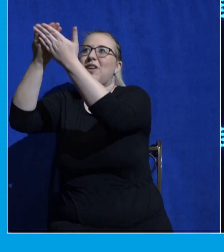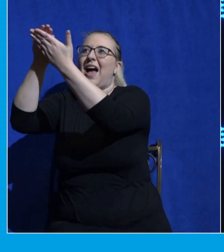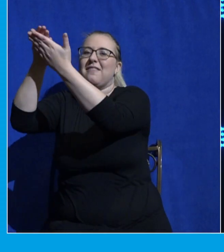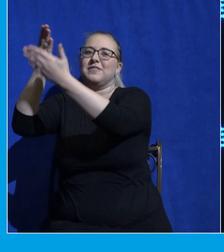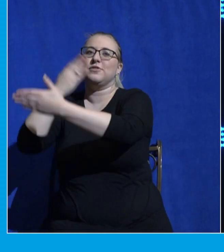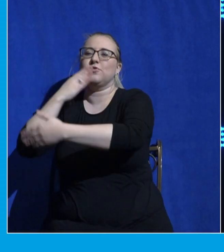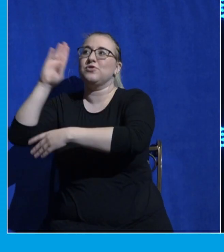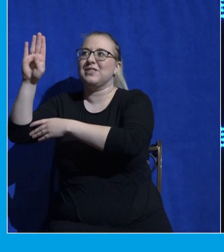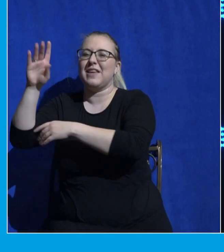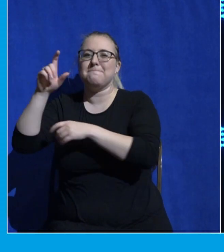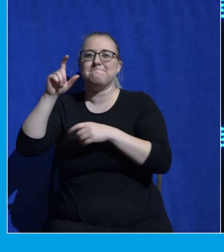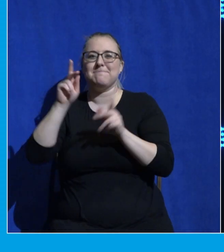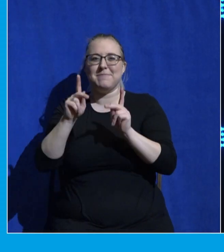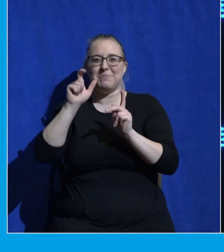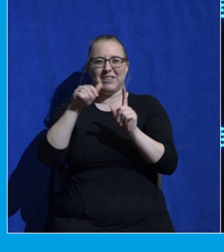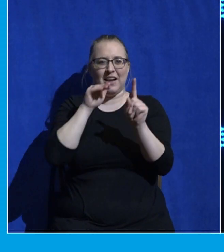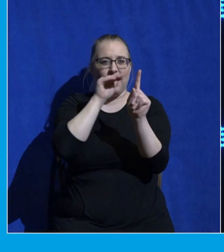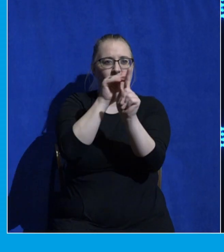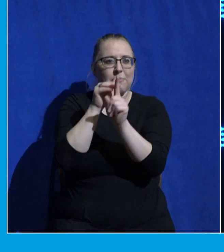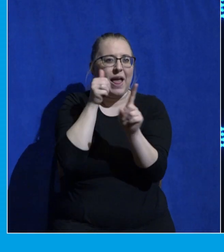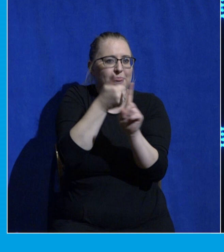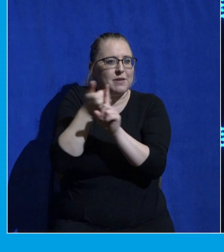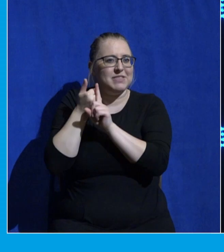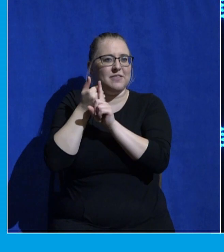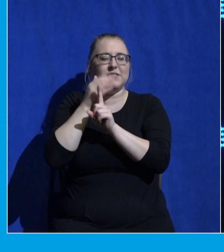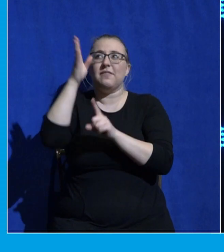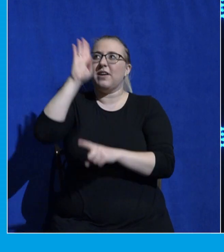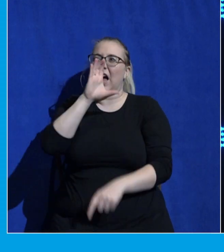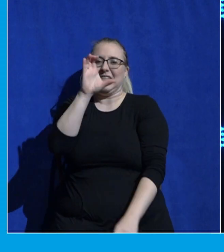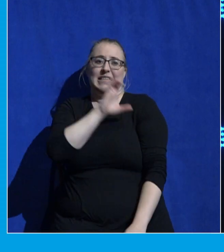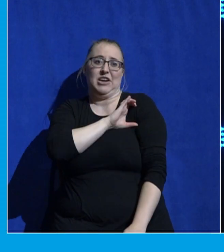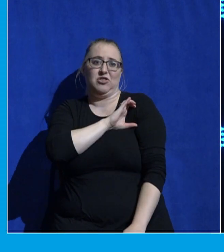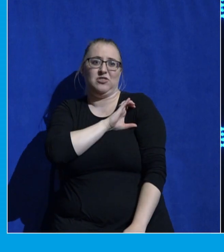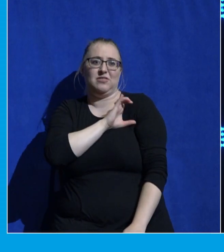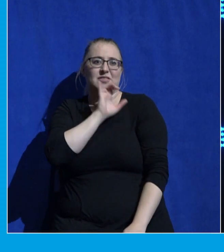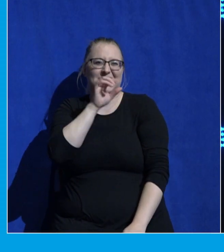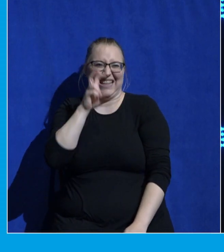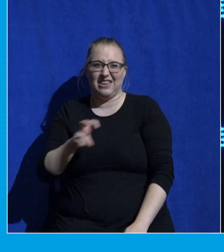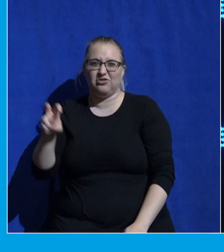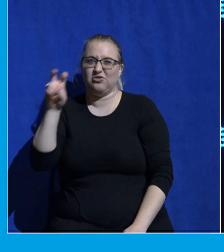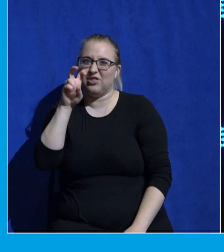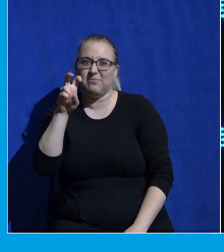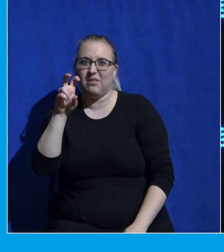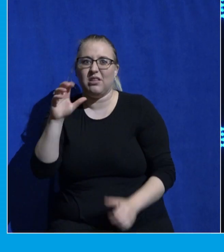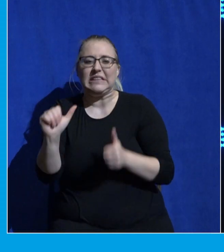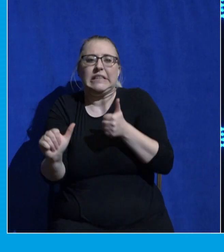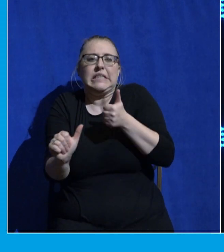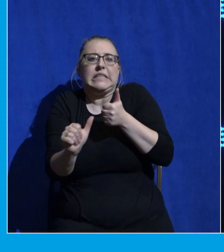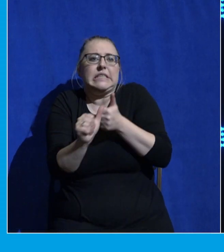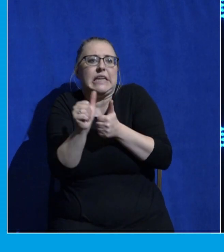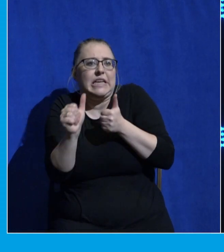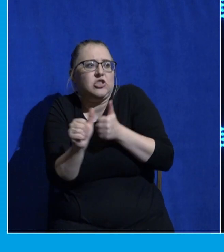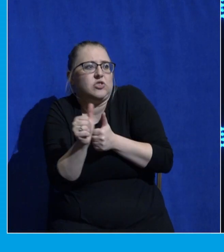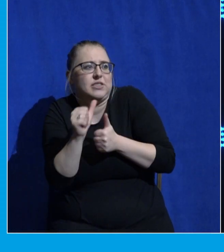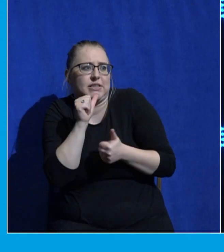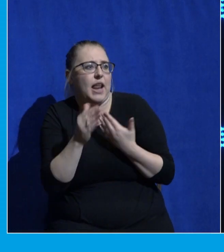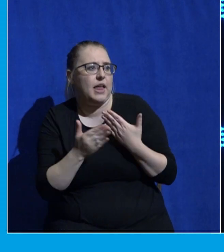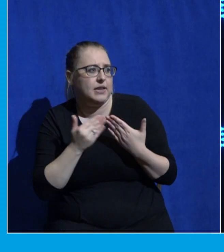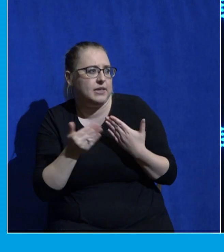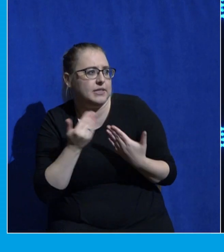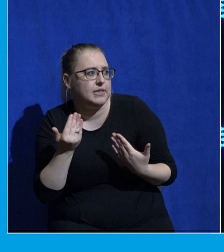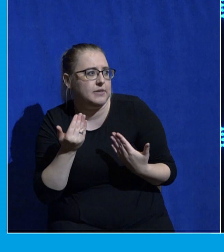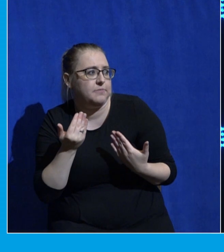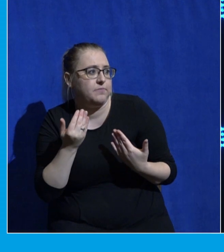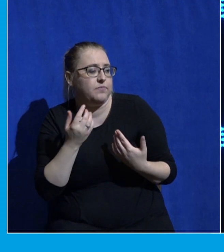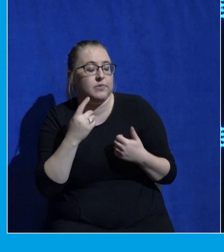trip wasn't always easy. You see, the hill that they had to climb to Jerusalem was dangerous and uncertain. For one, the weather